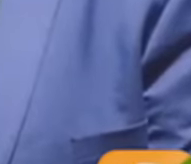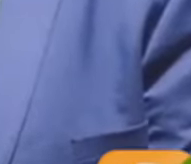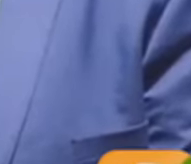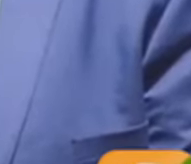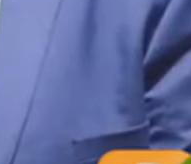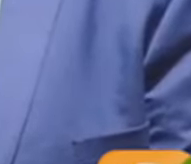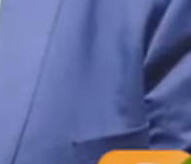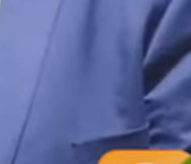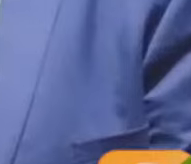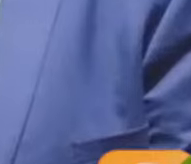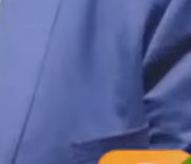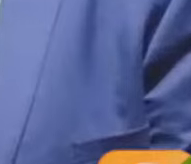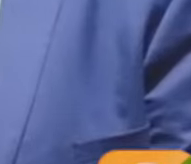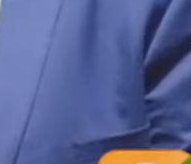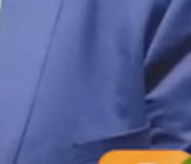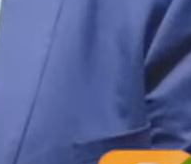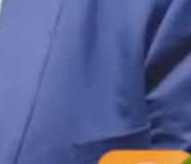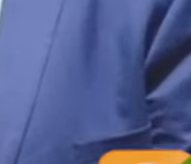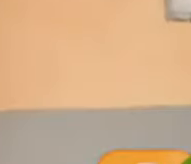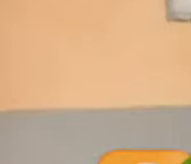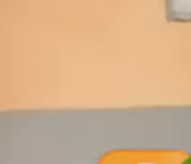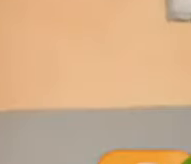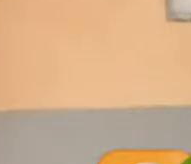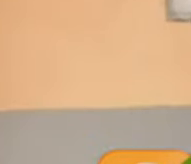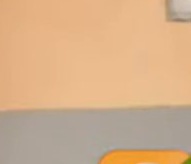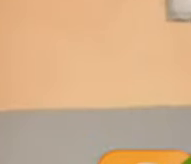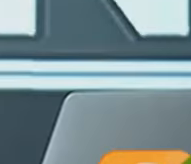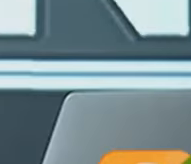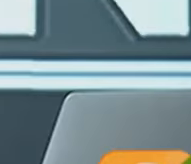doctors who continue to be on strike.